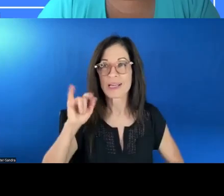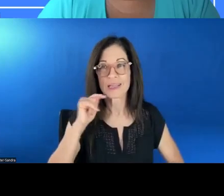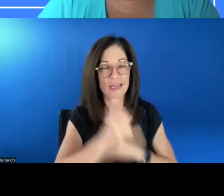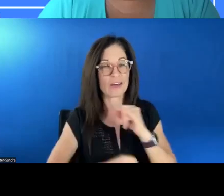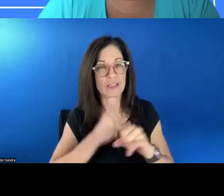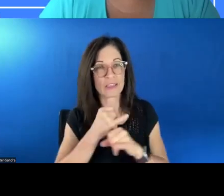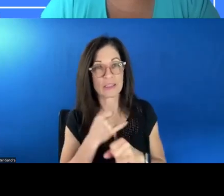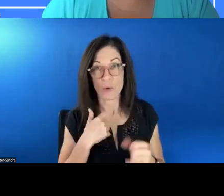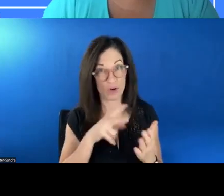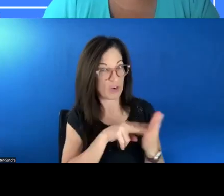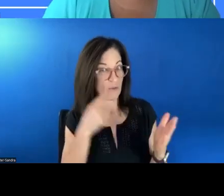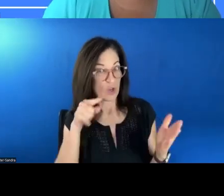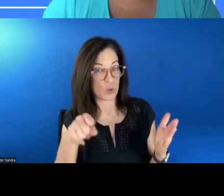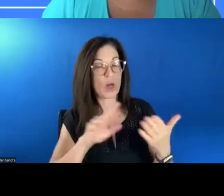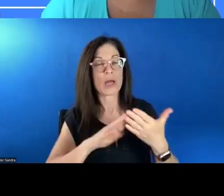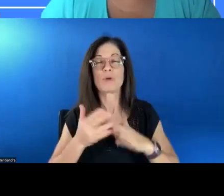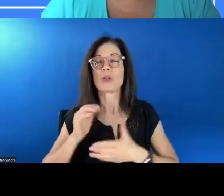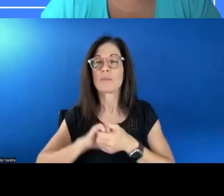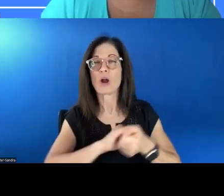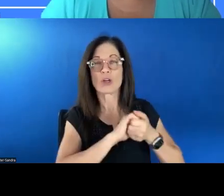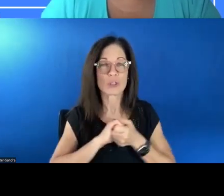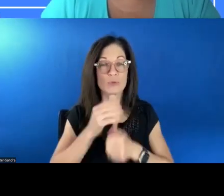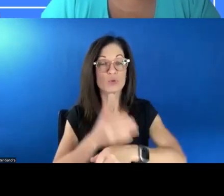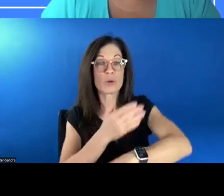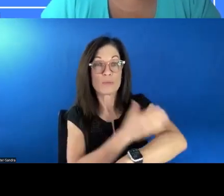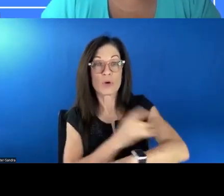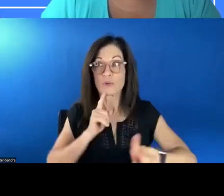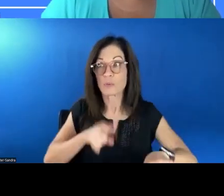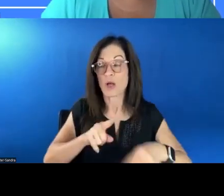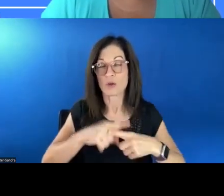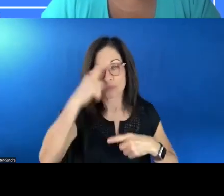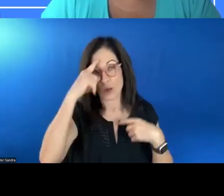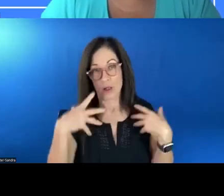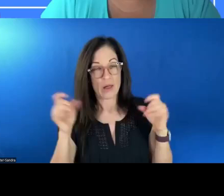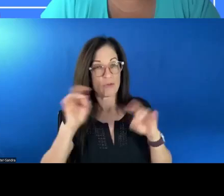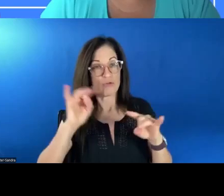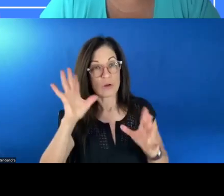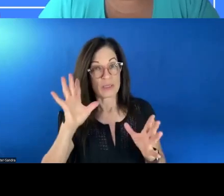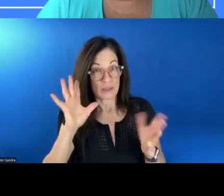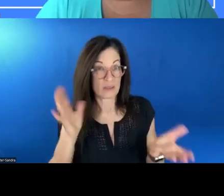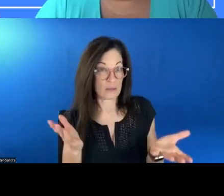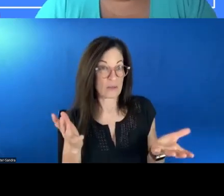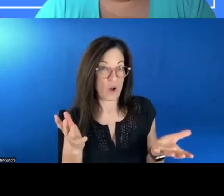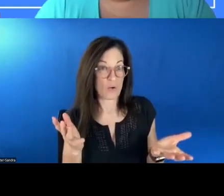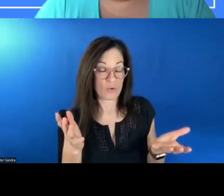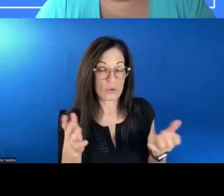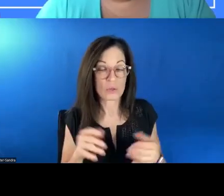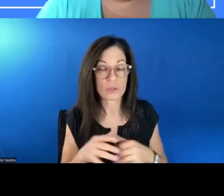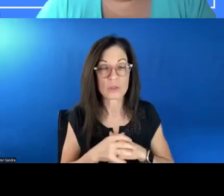want to read it quickly. It's community partnership to improve responses to mental health crisis. And so the fact